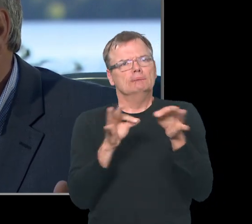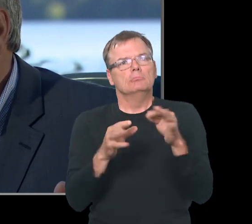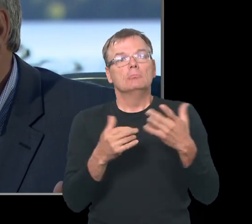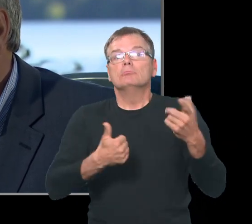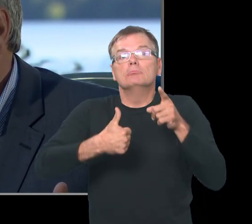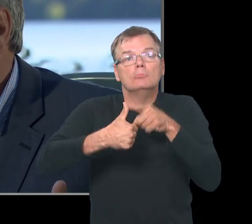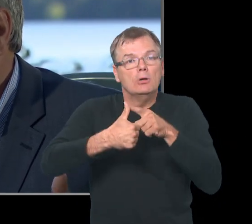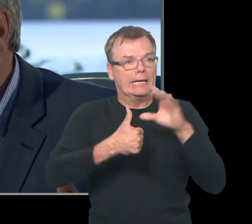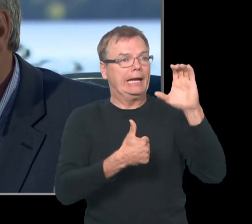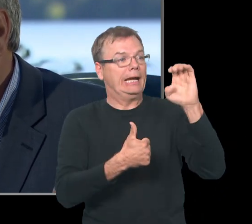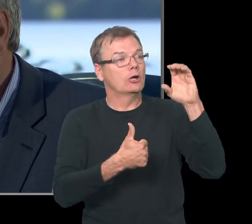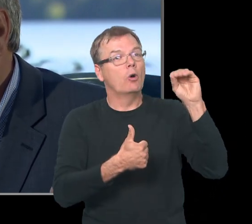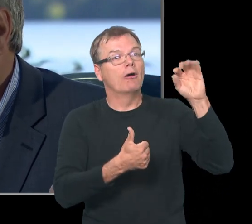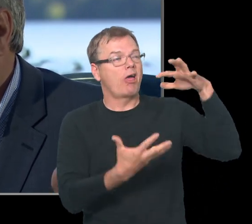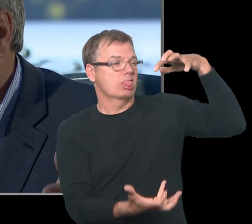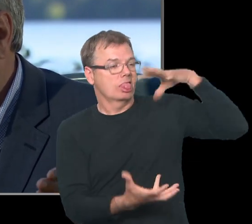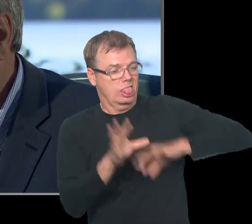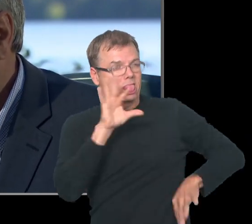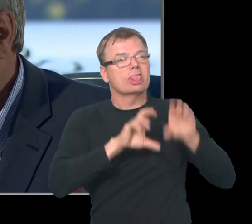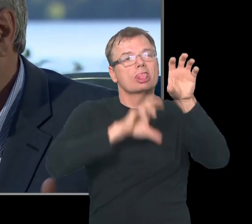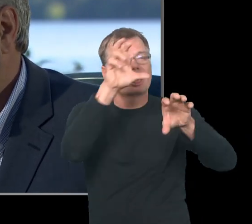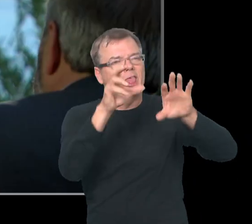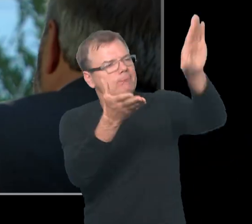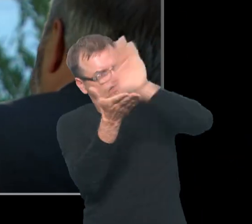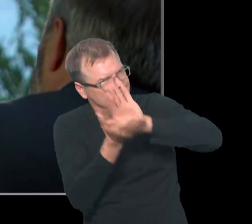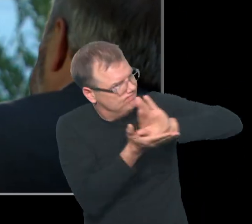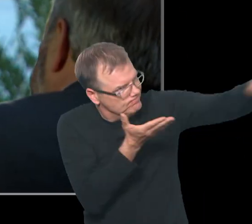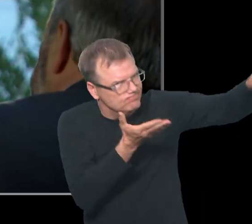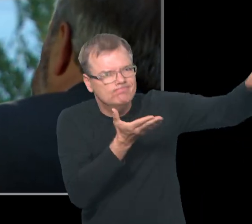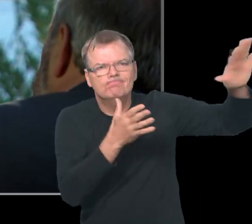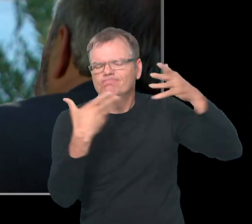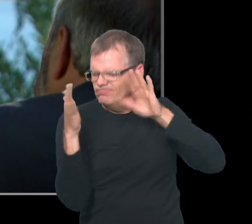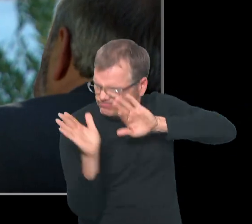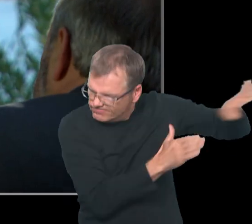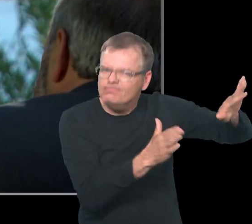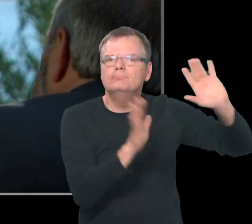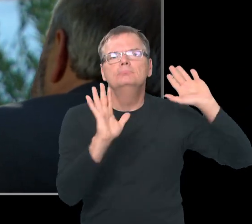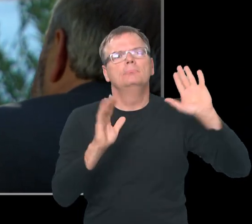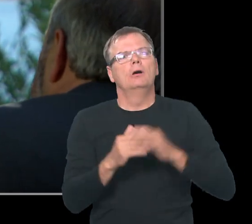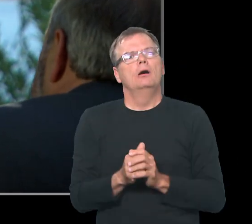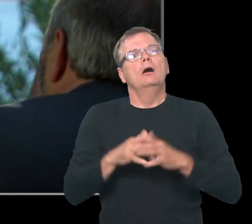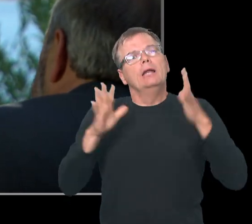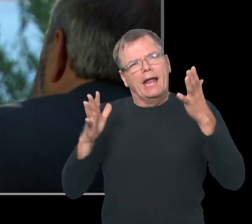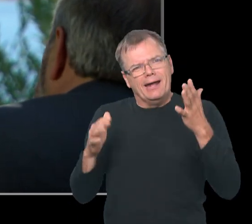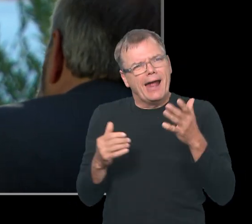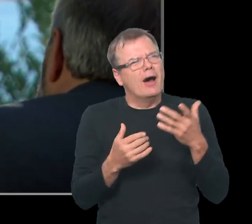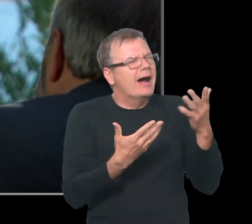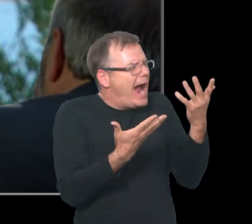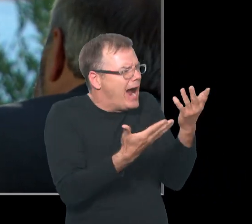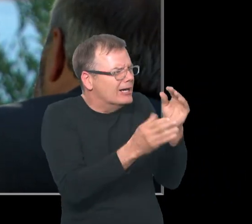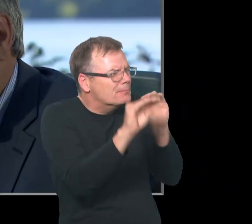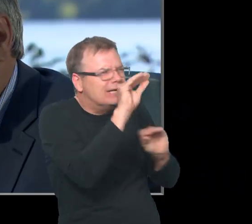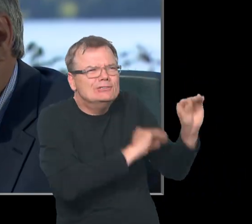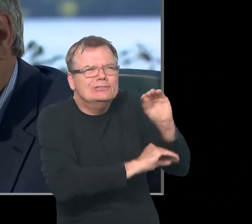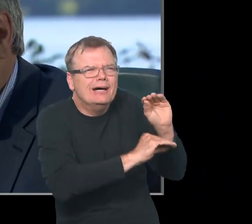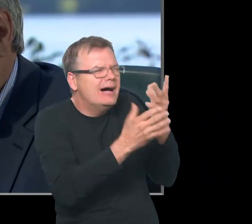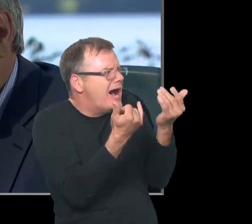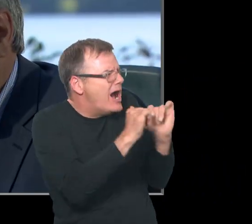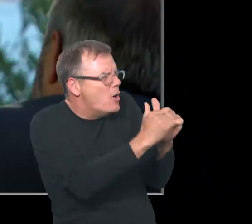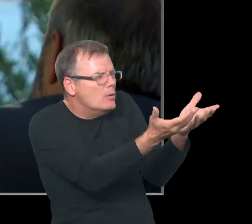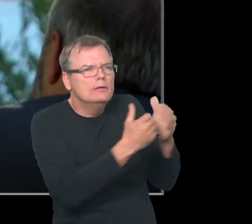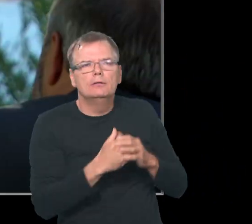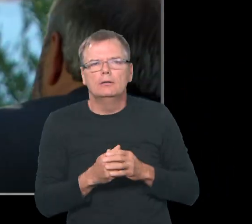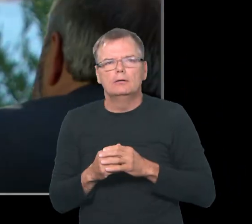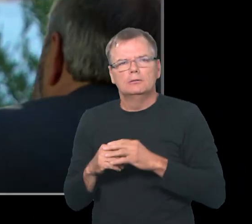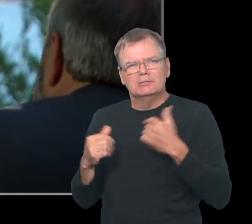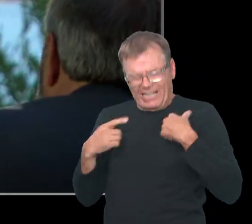CEO stock option tax loophole, eliminating it. But that, help seniors those are, in poverty. Those are budgetary measures, right? They can all be done right away, though. But what